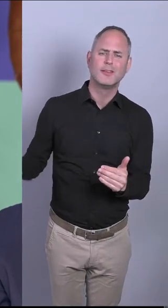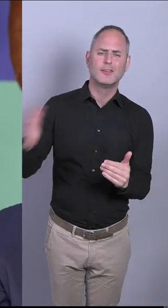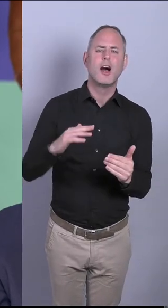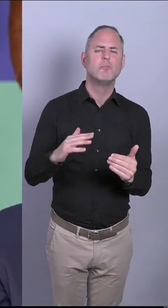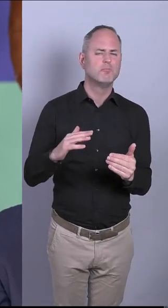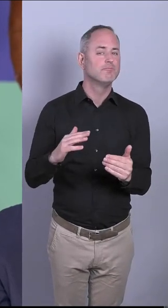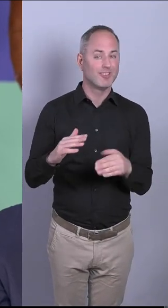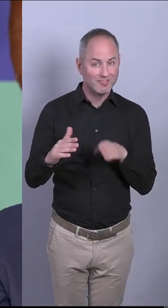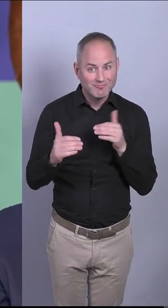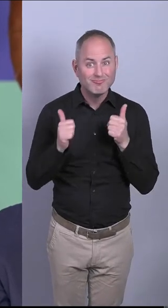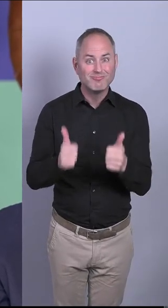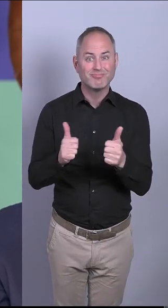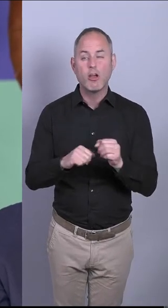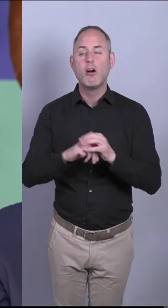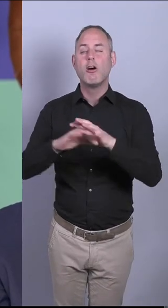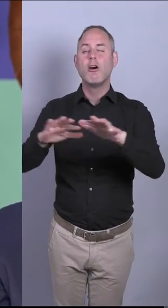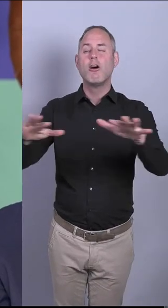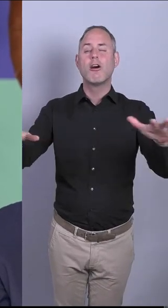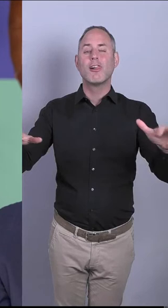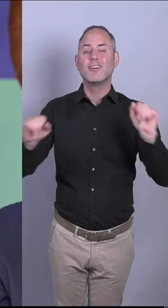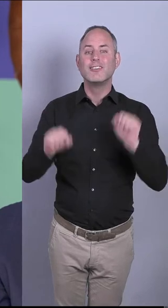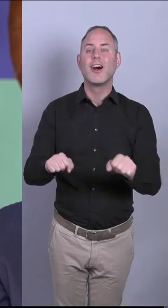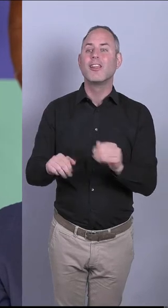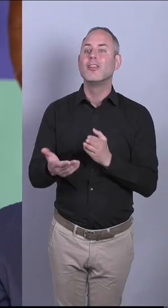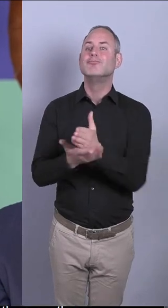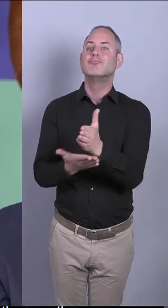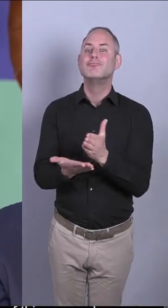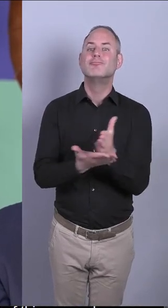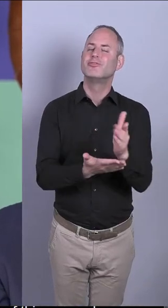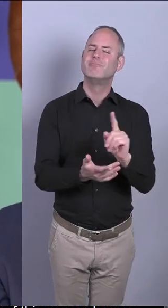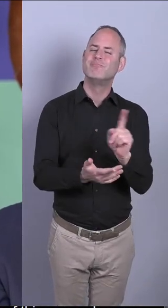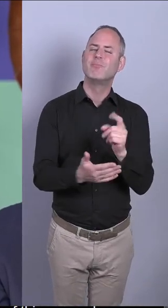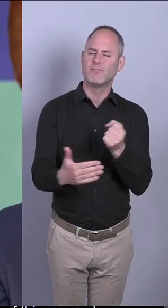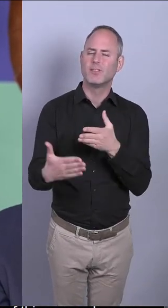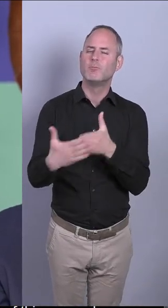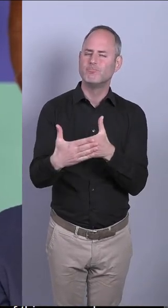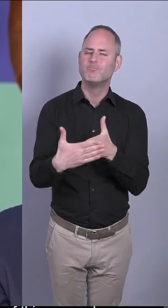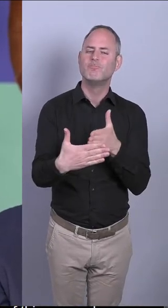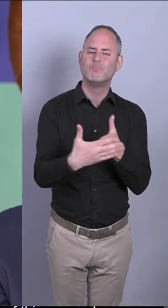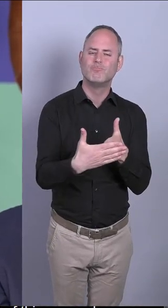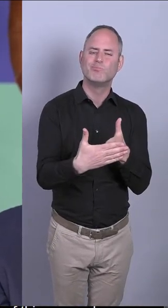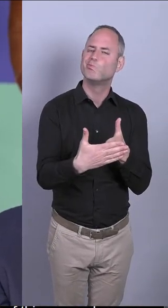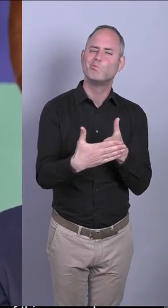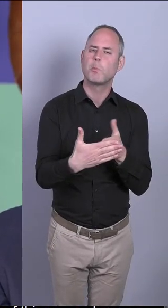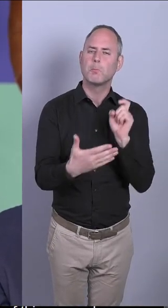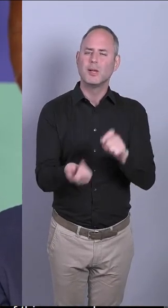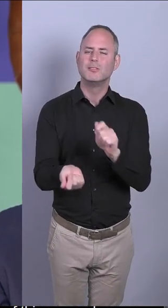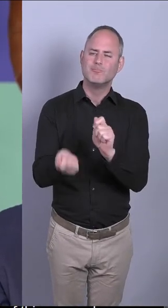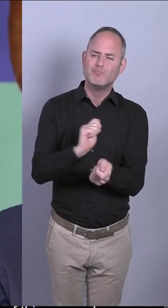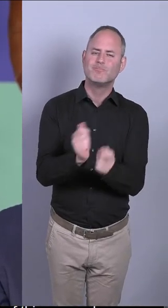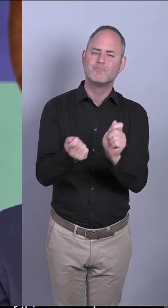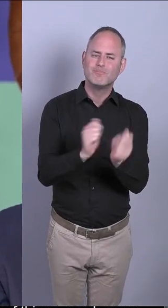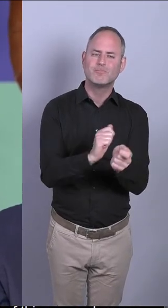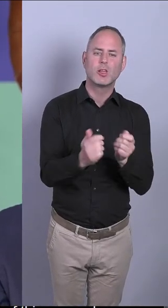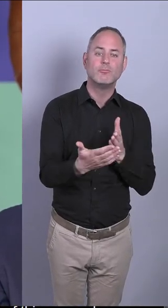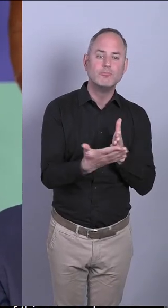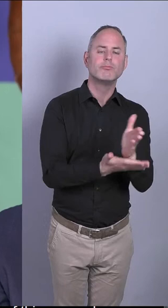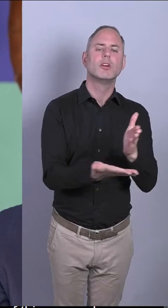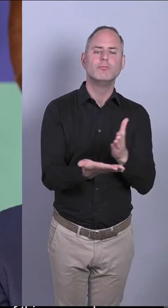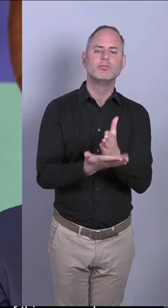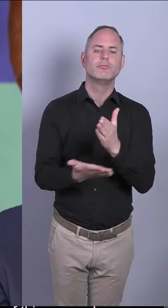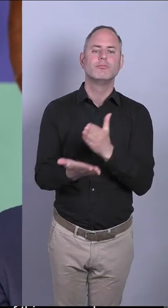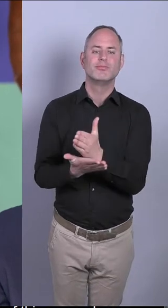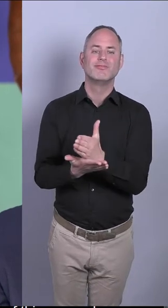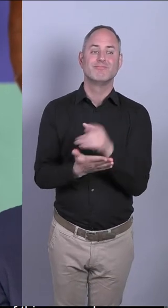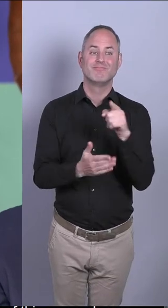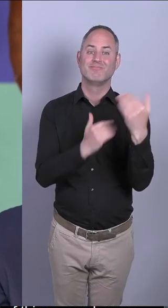but we need to make things accessible, and I think we can do much more. I think we can learn a lot from the